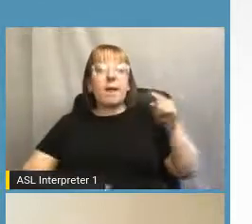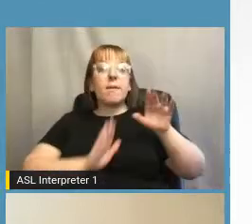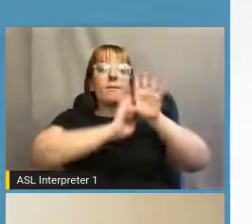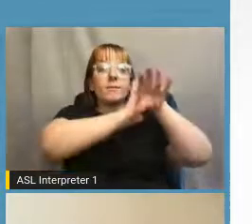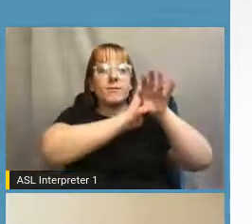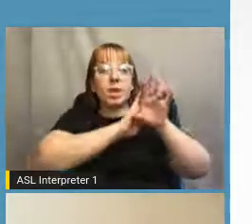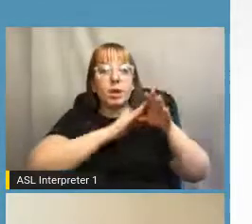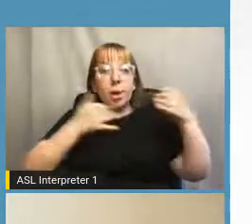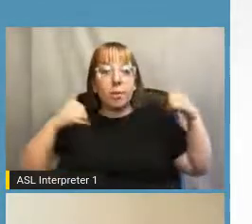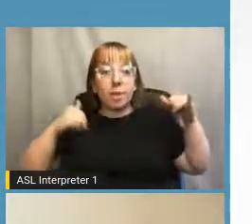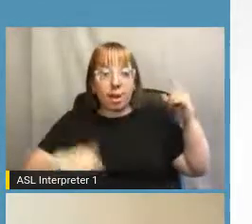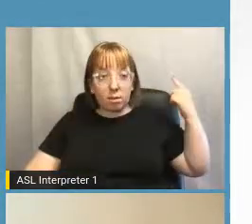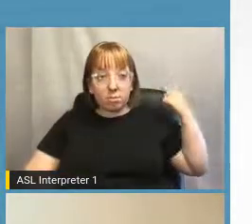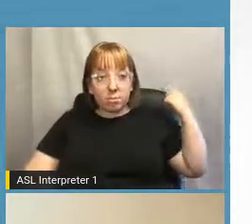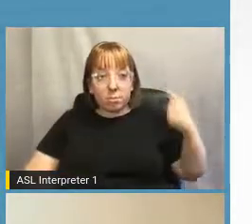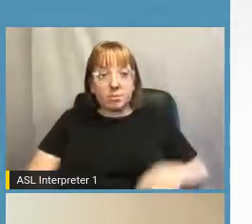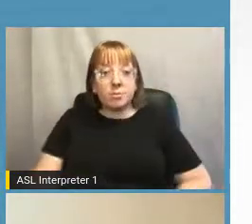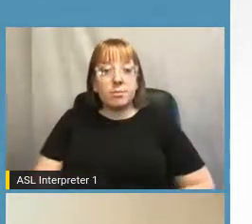Kunstmatrix before.